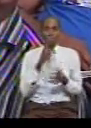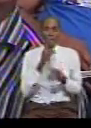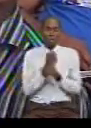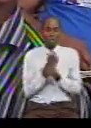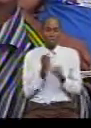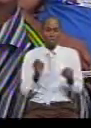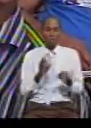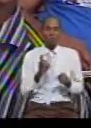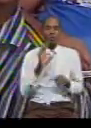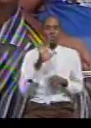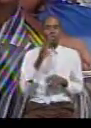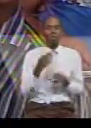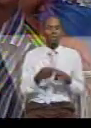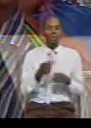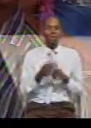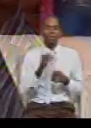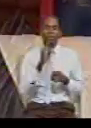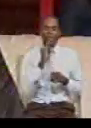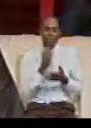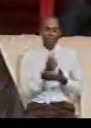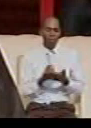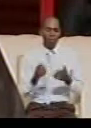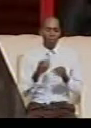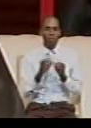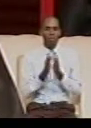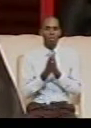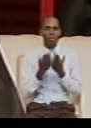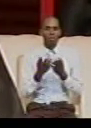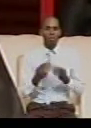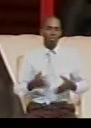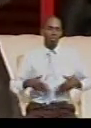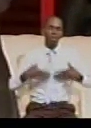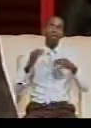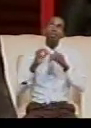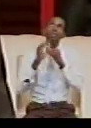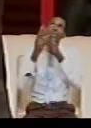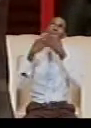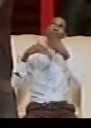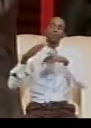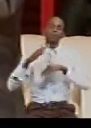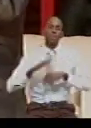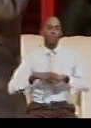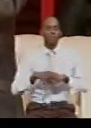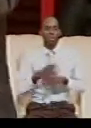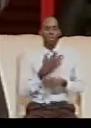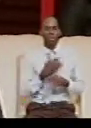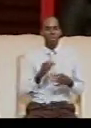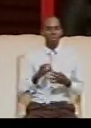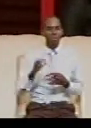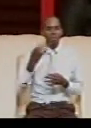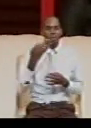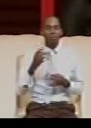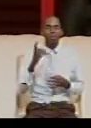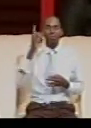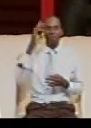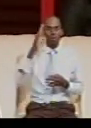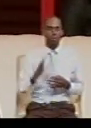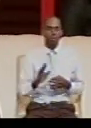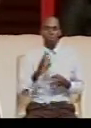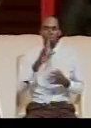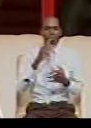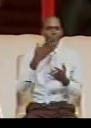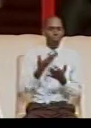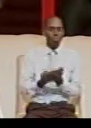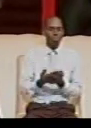your name is written in the book of life in heaven. And the Spirit of God bears witness with your